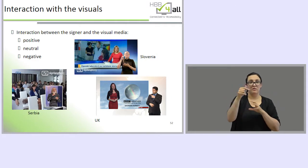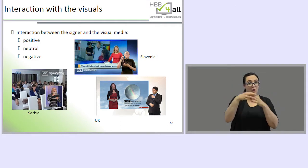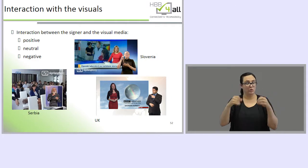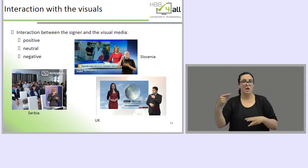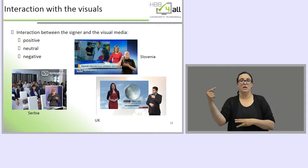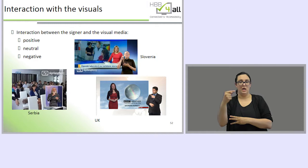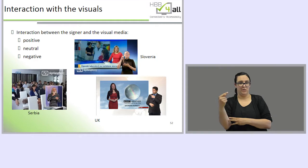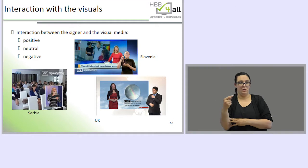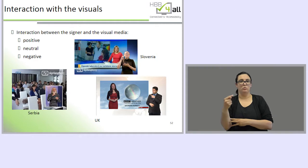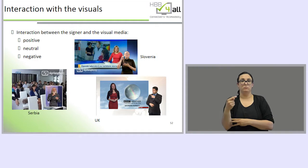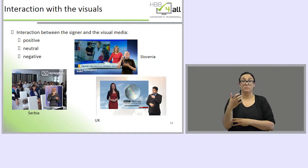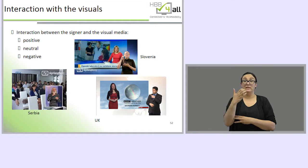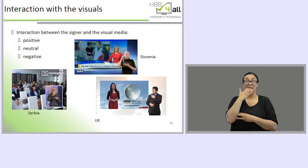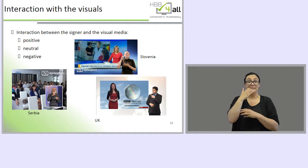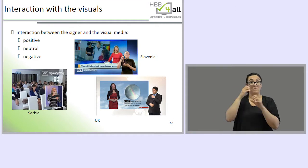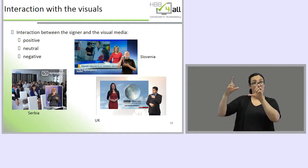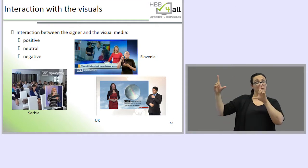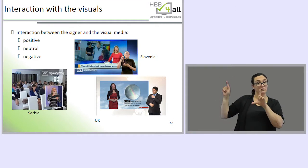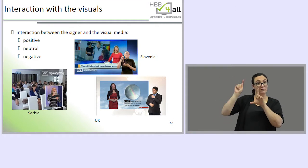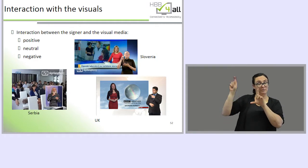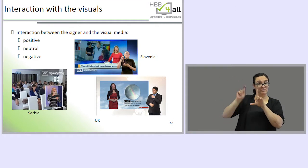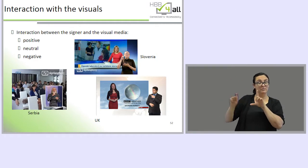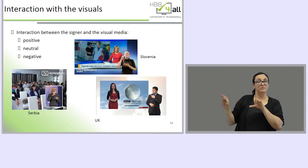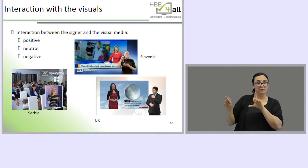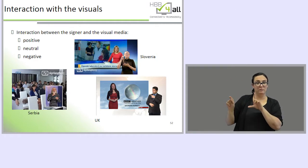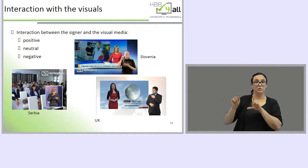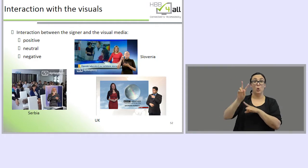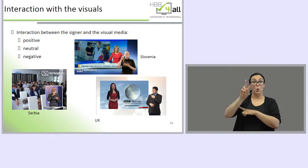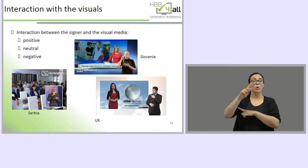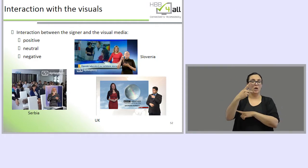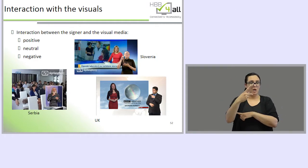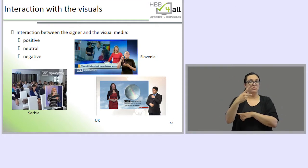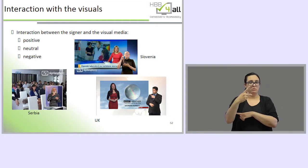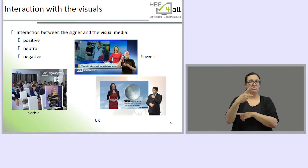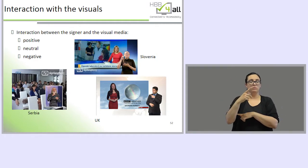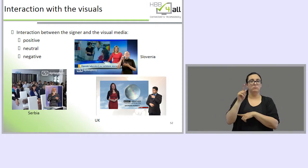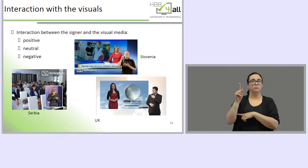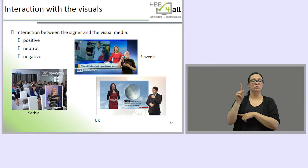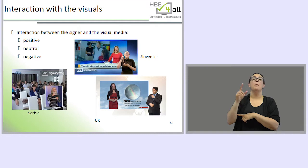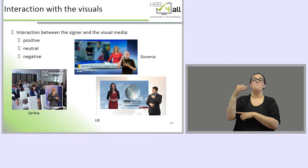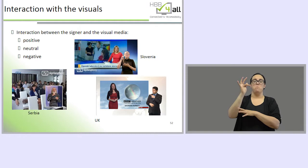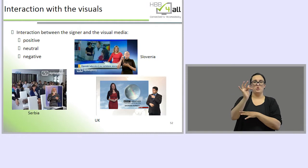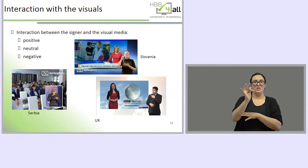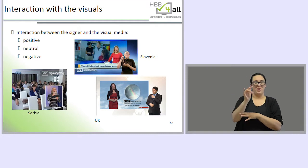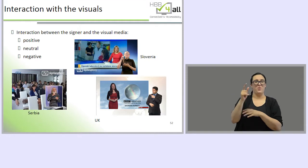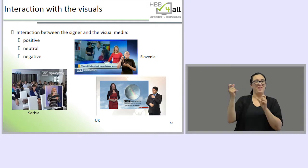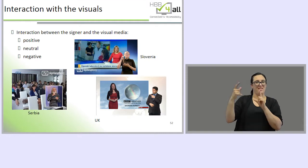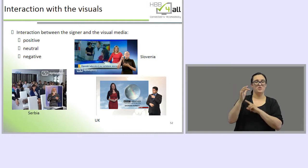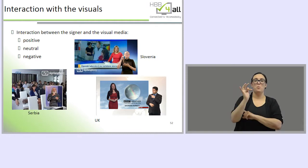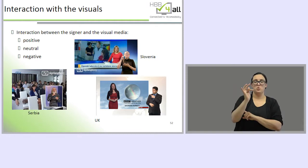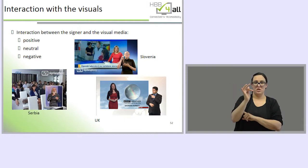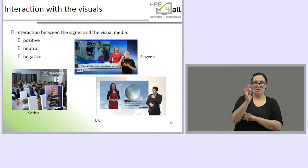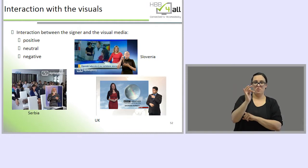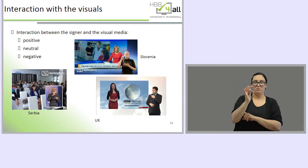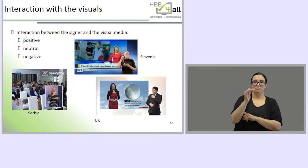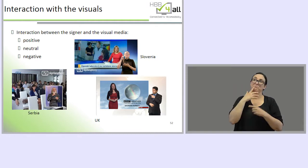neutral, or negative. In the examples that we have here, the UK example is a positive